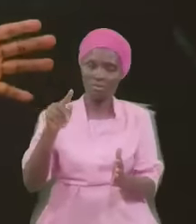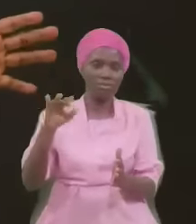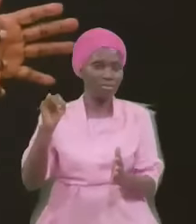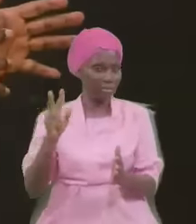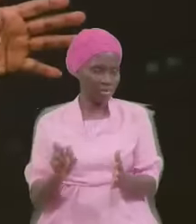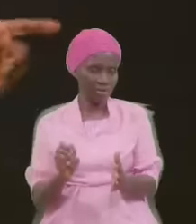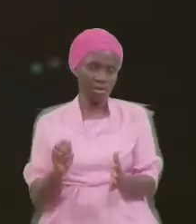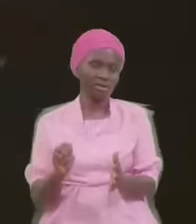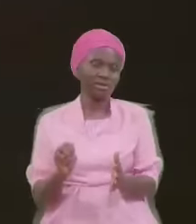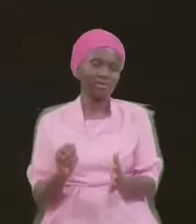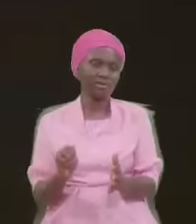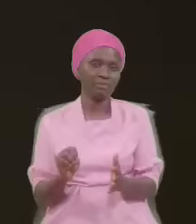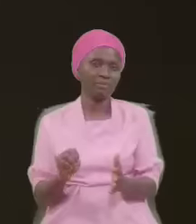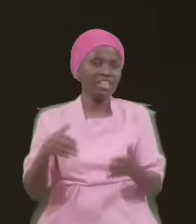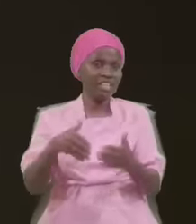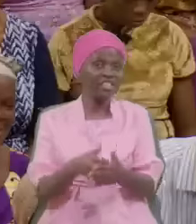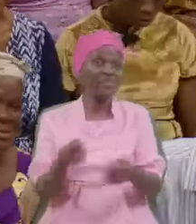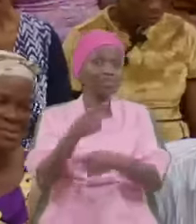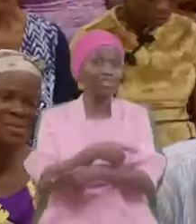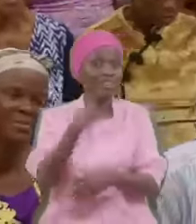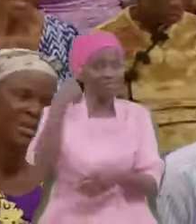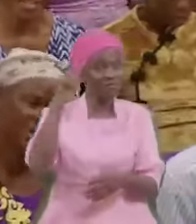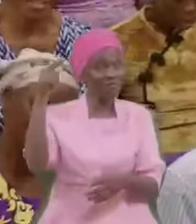Gideon. A new day for you.